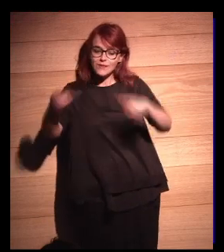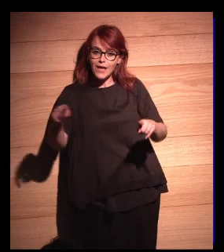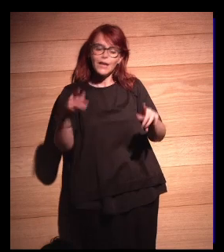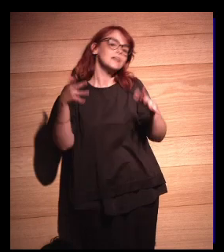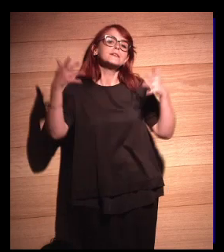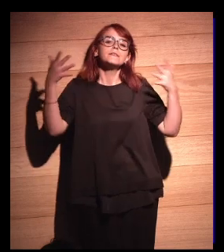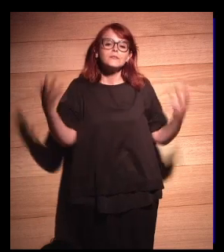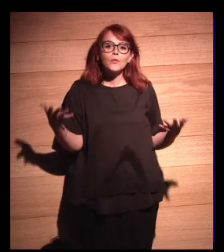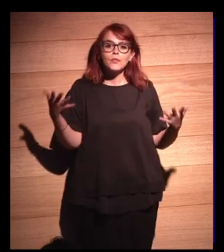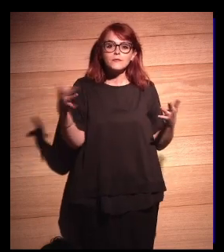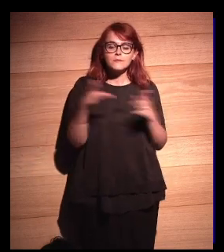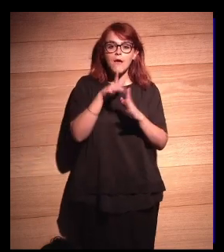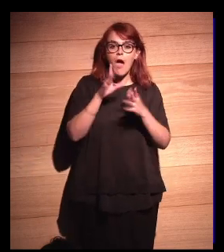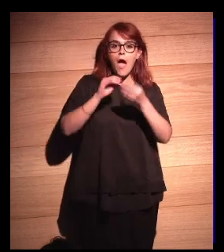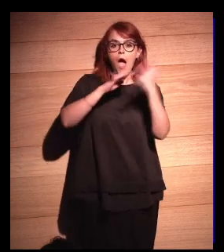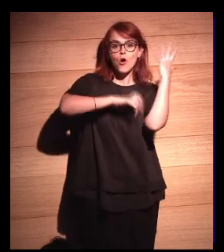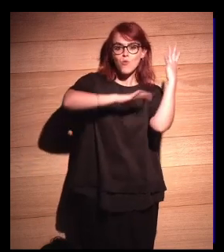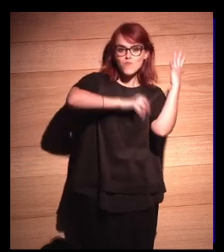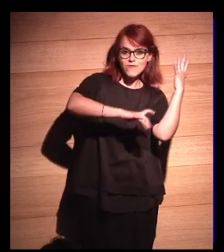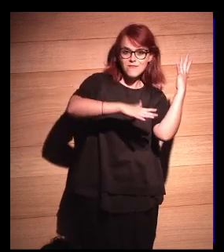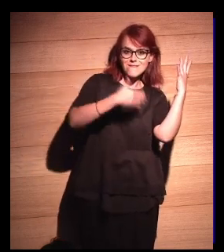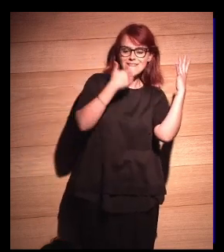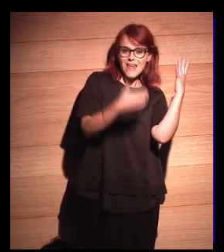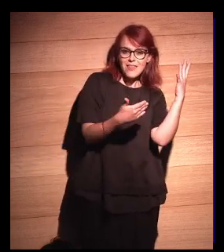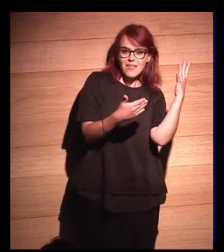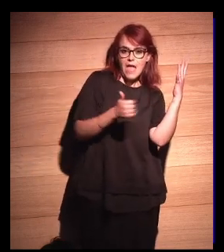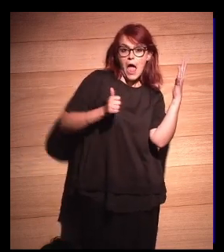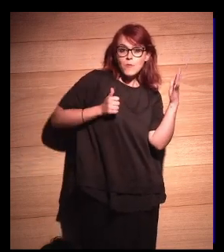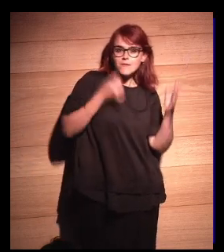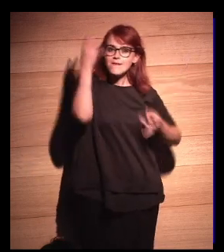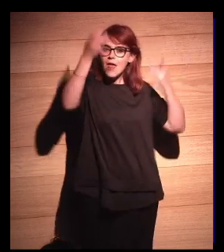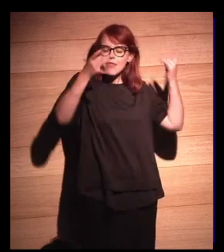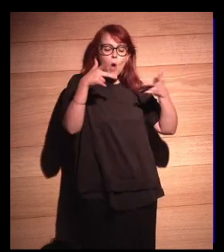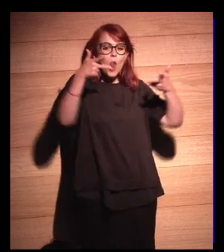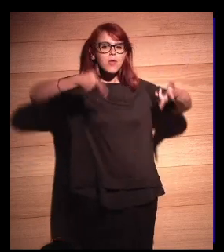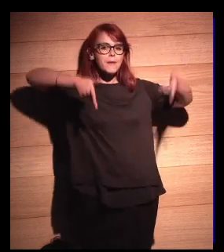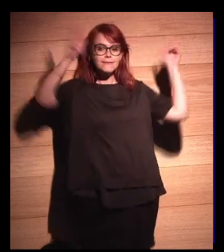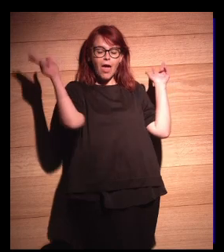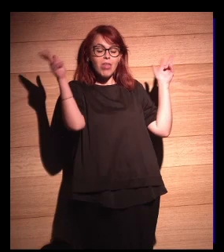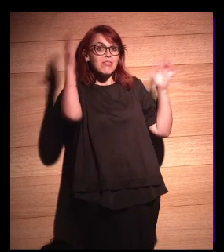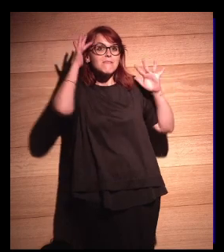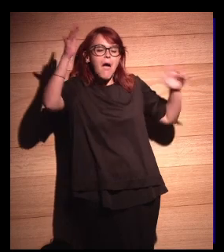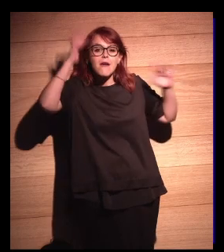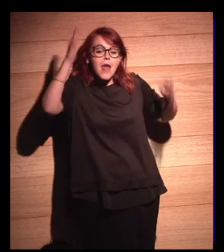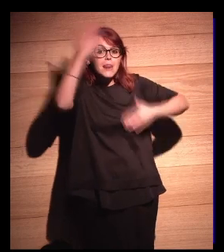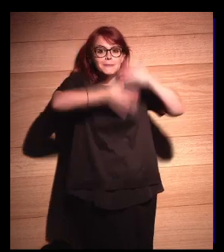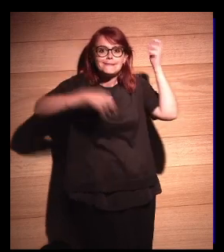do computers give you all of the creative freedom that you can imagine,